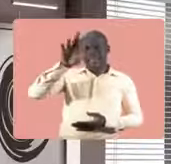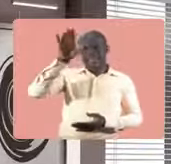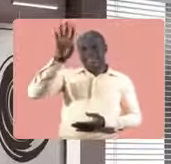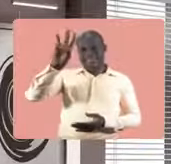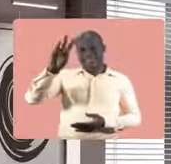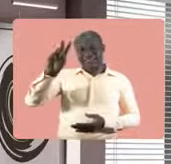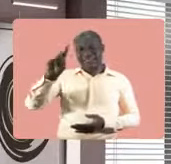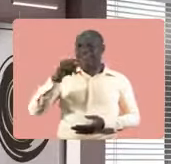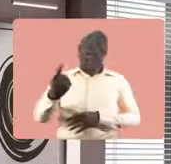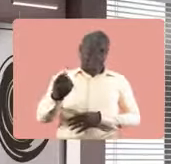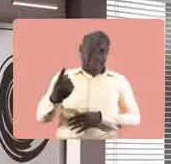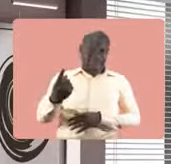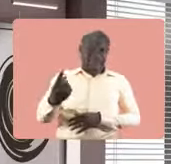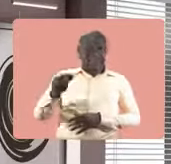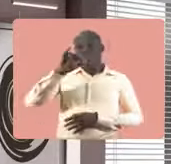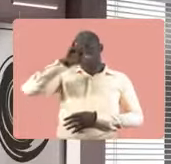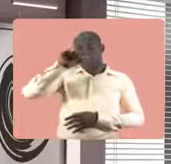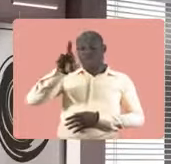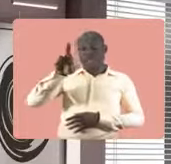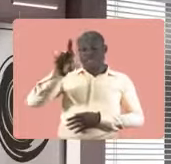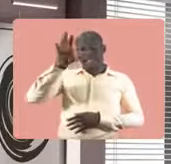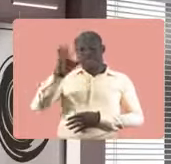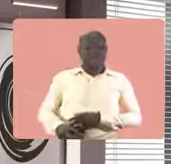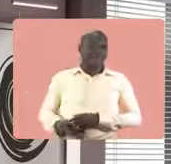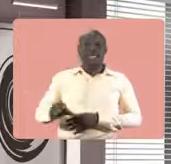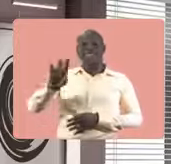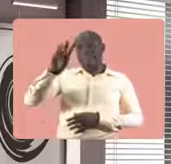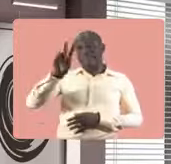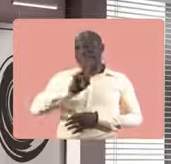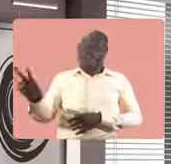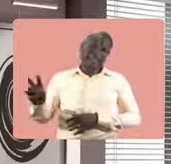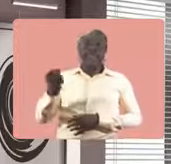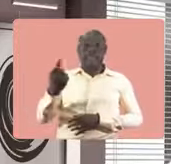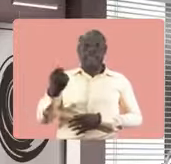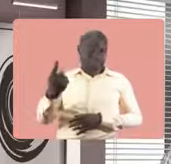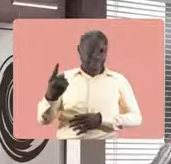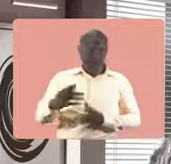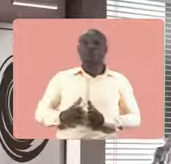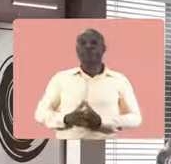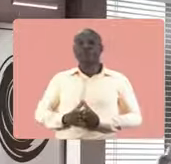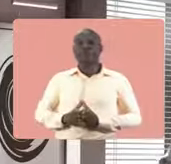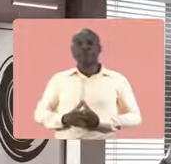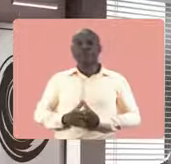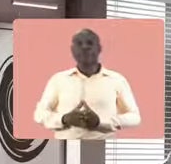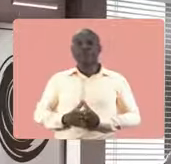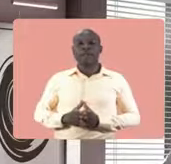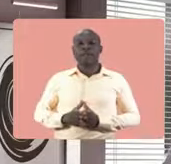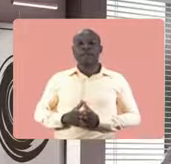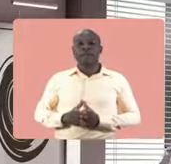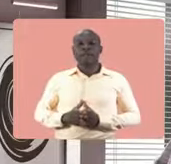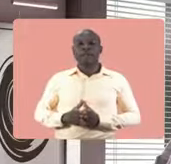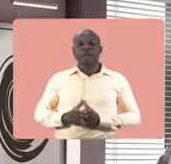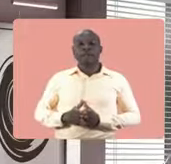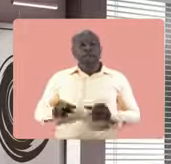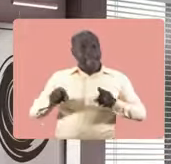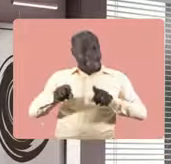wa makenkano. Jeremiah 17 and verse 11. Or say, as a partridge